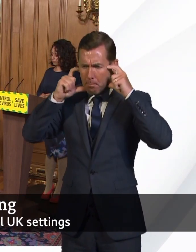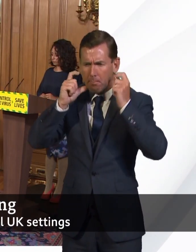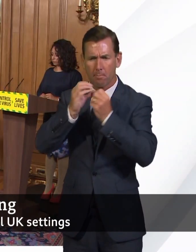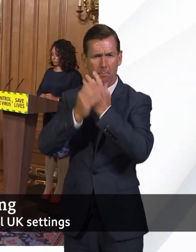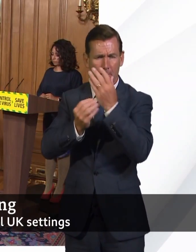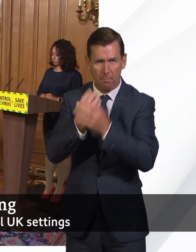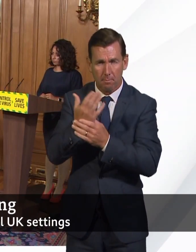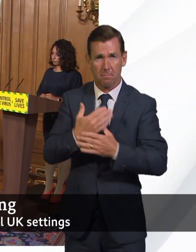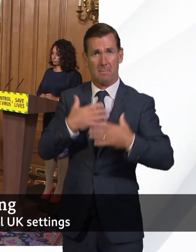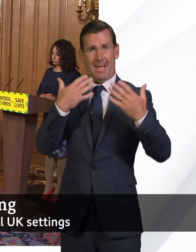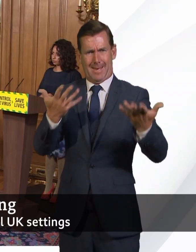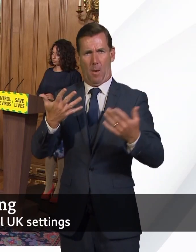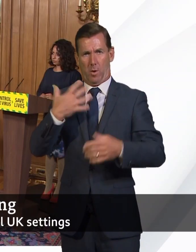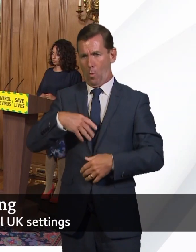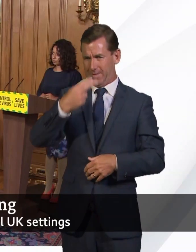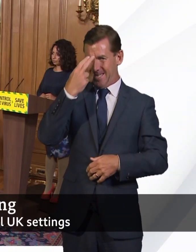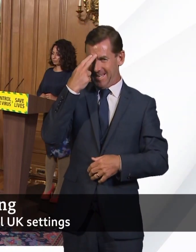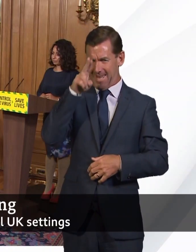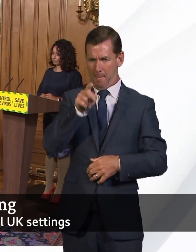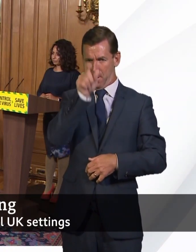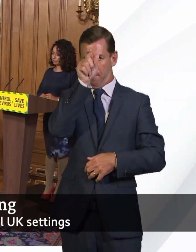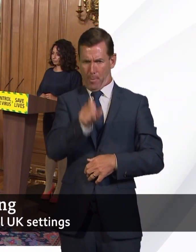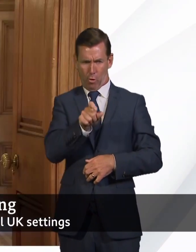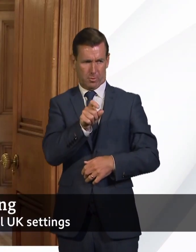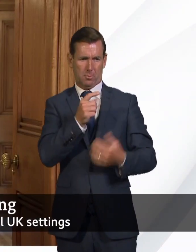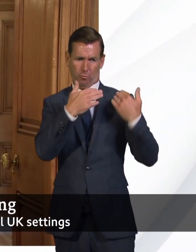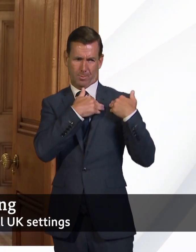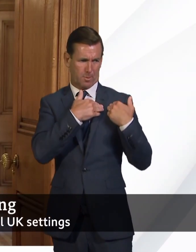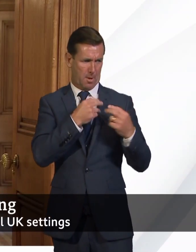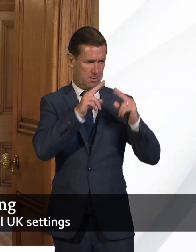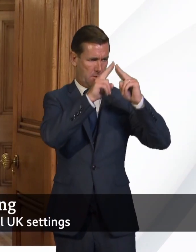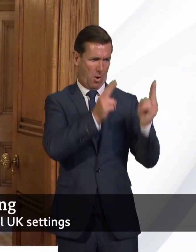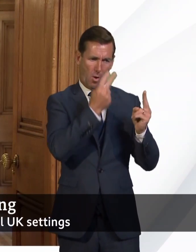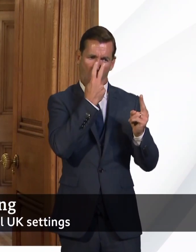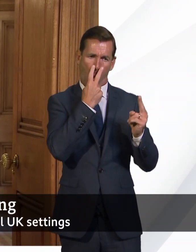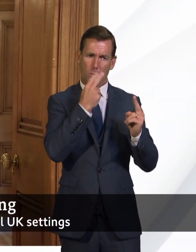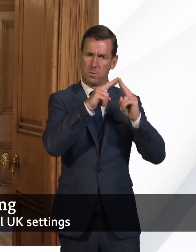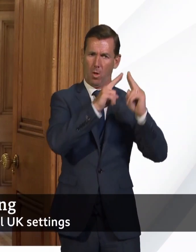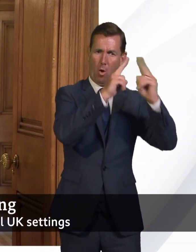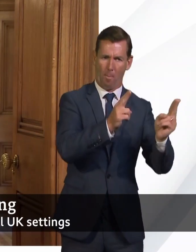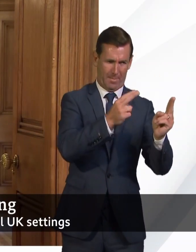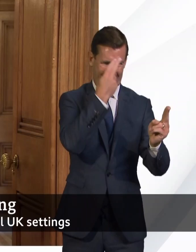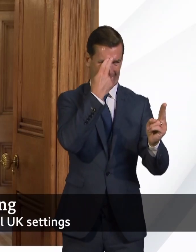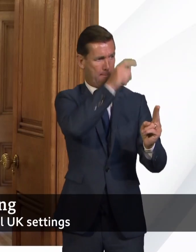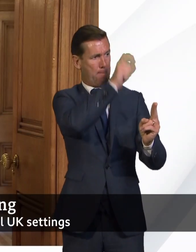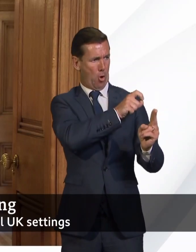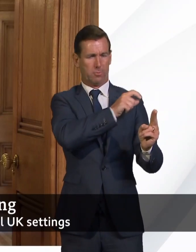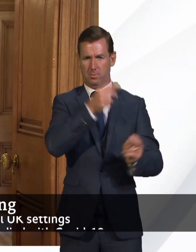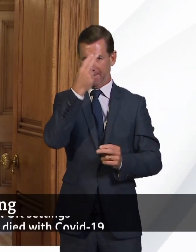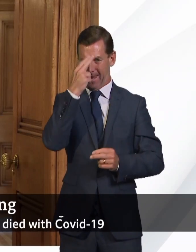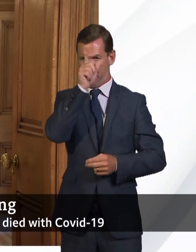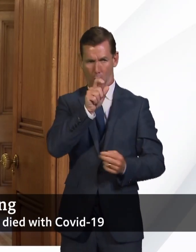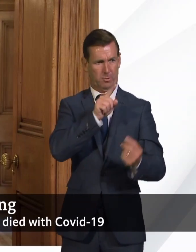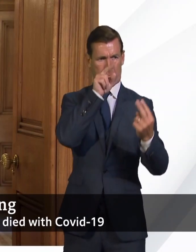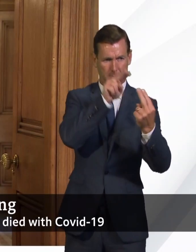place a named clinical lead for every care home in England. These leads are already connected and will check